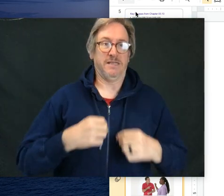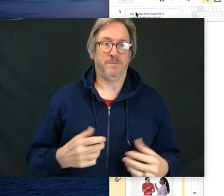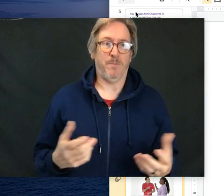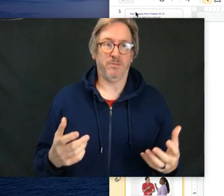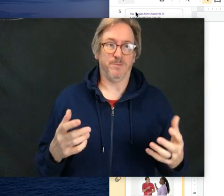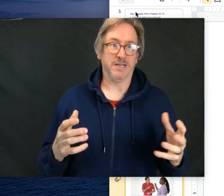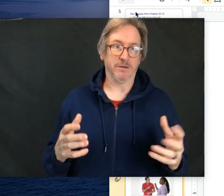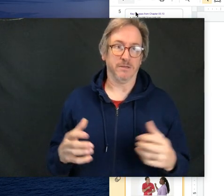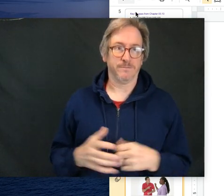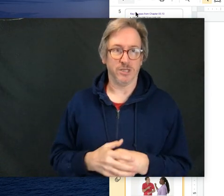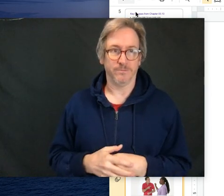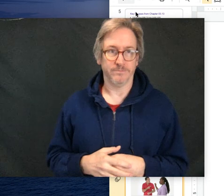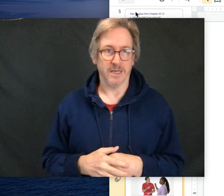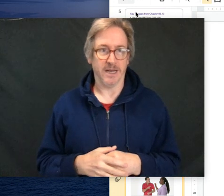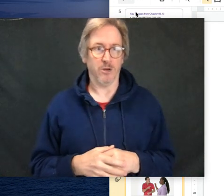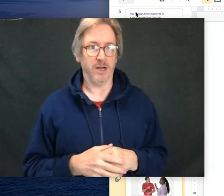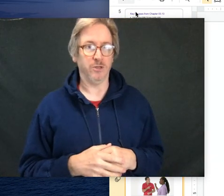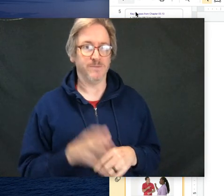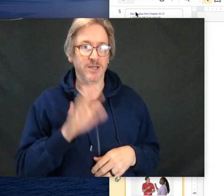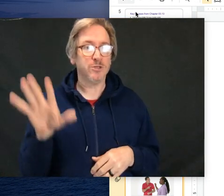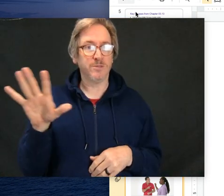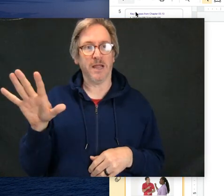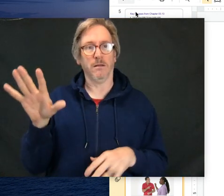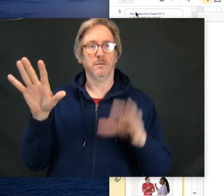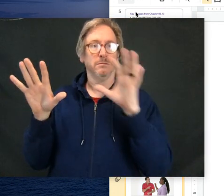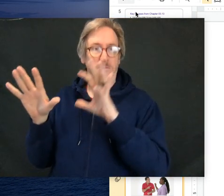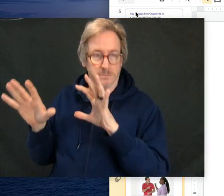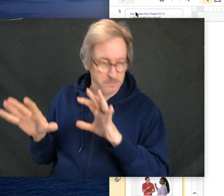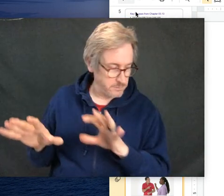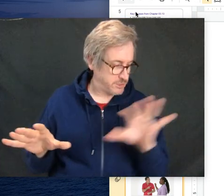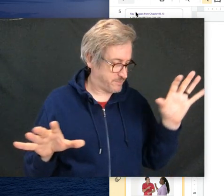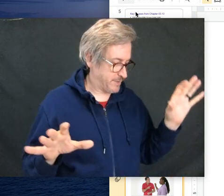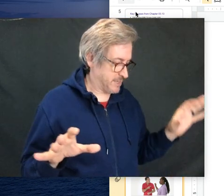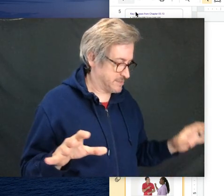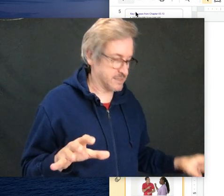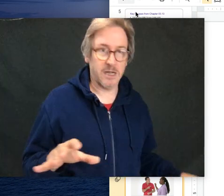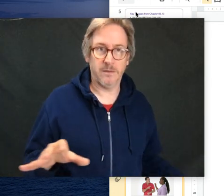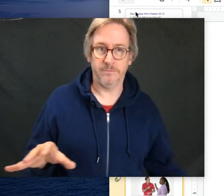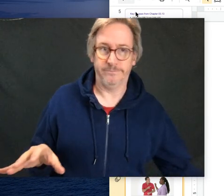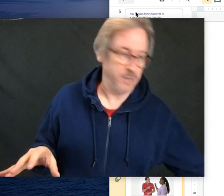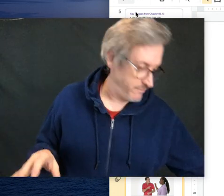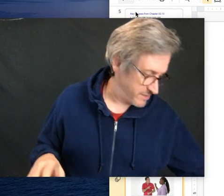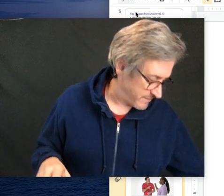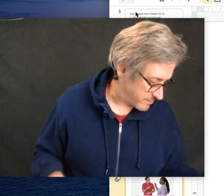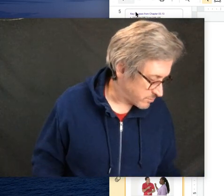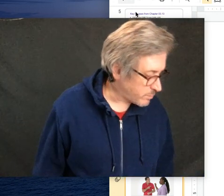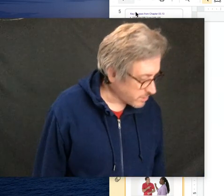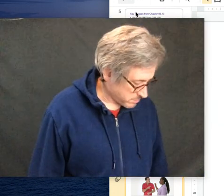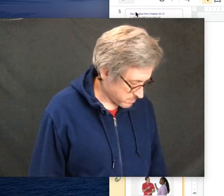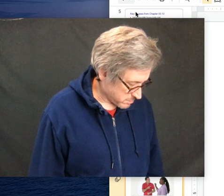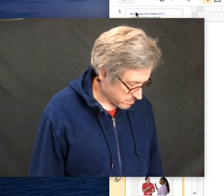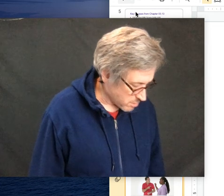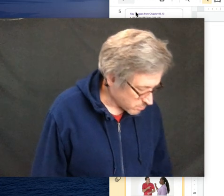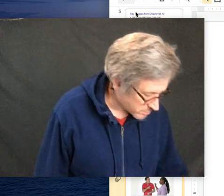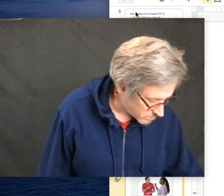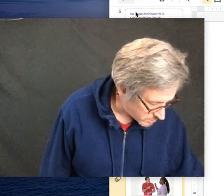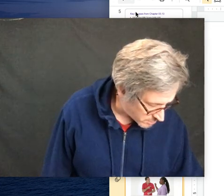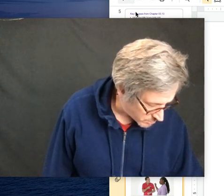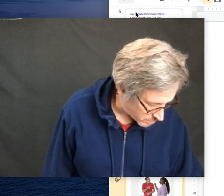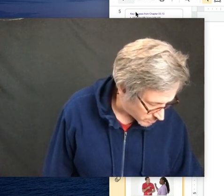because it's published material. So, and I don't want to lose my YouTube channel just because of these videos.